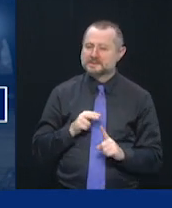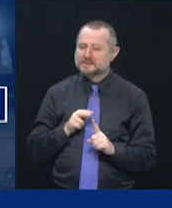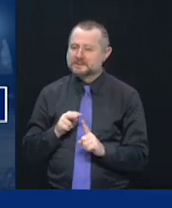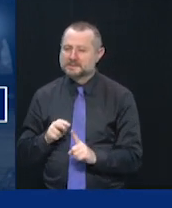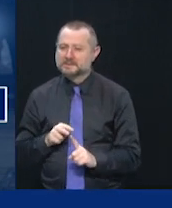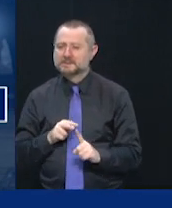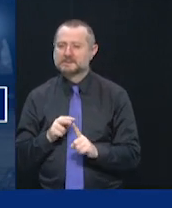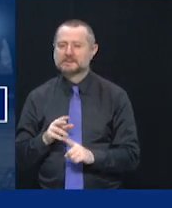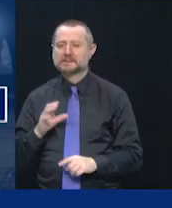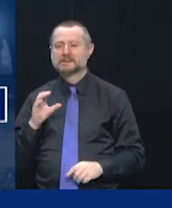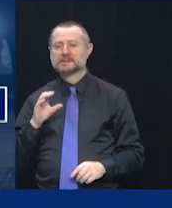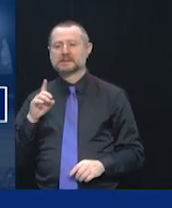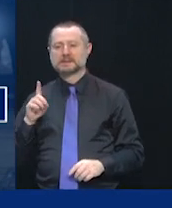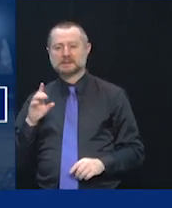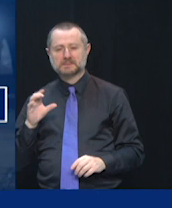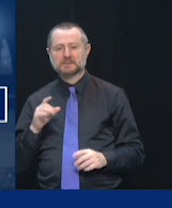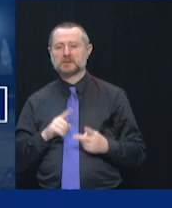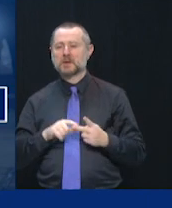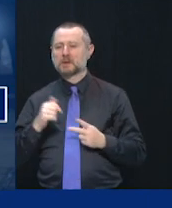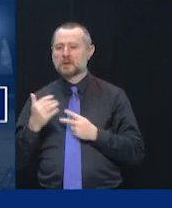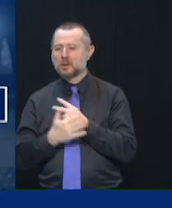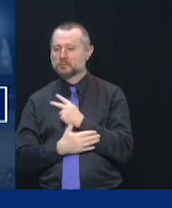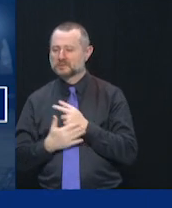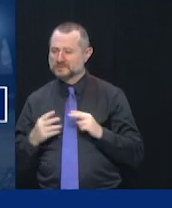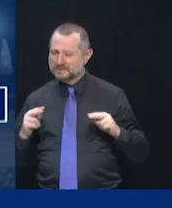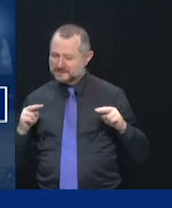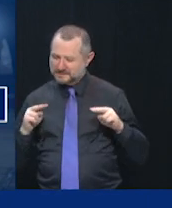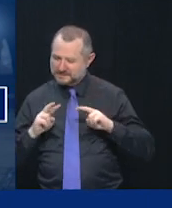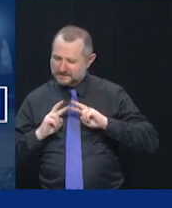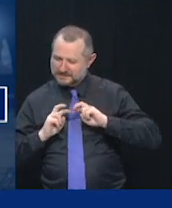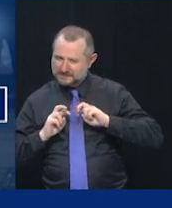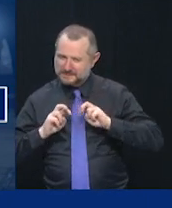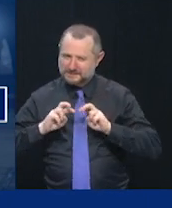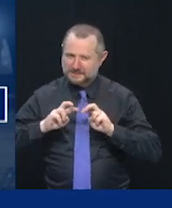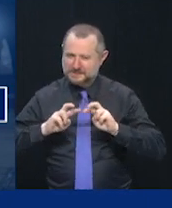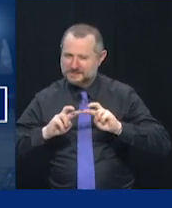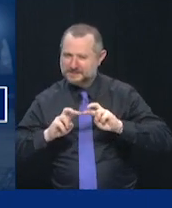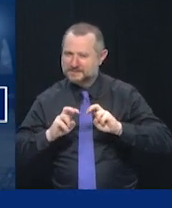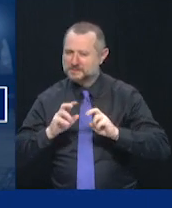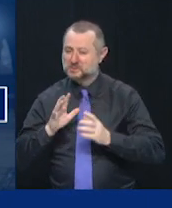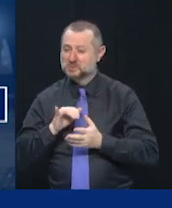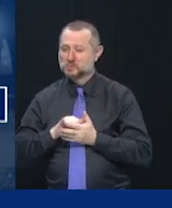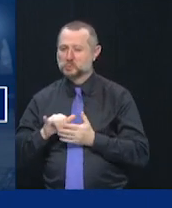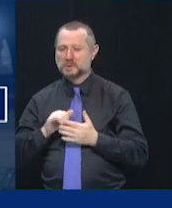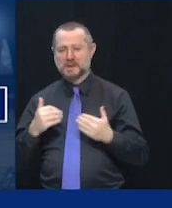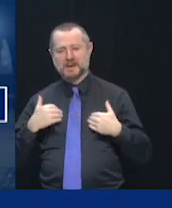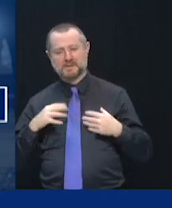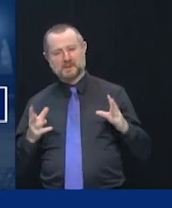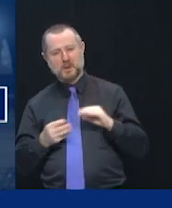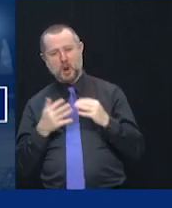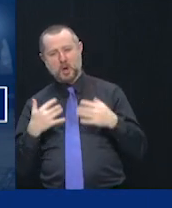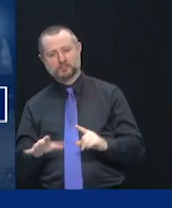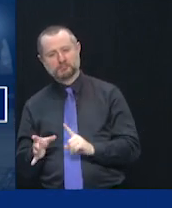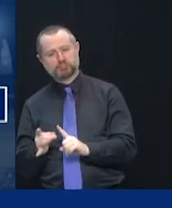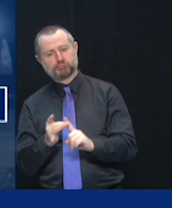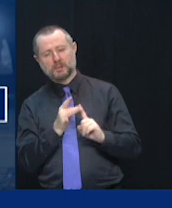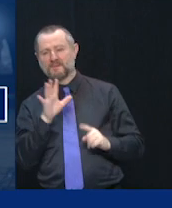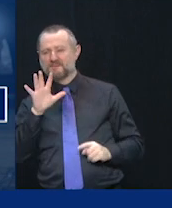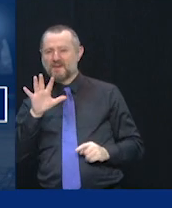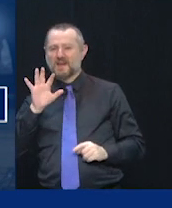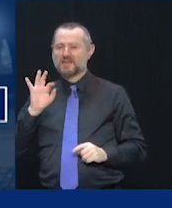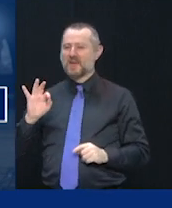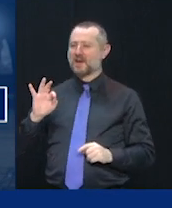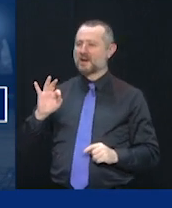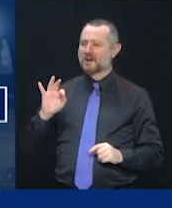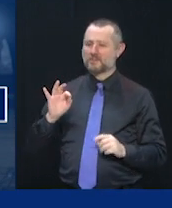Other countries are watching it. But we do now have 59 cases. This is where they are. It's all